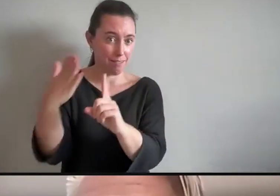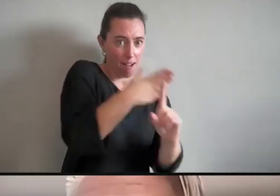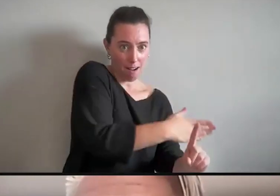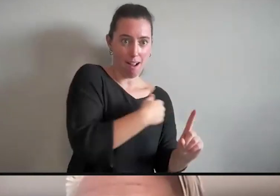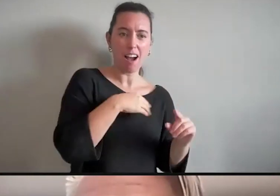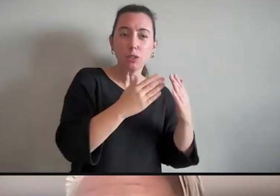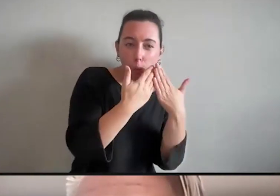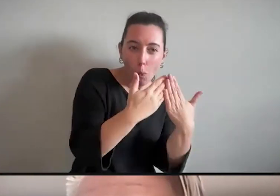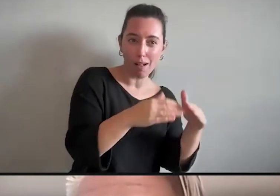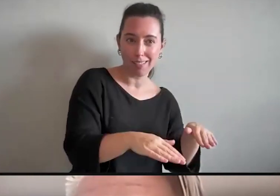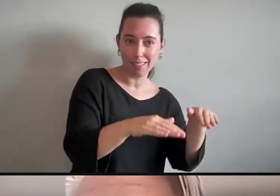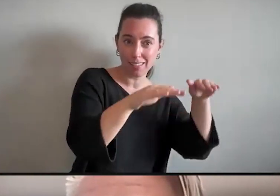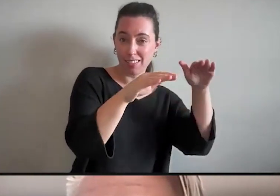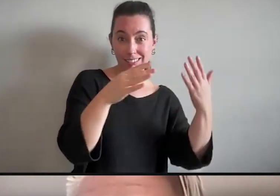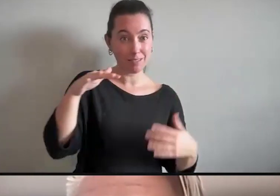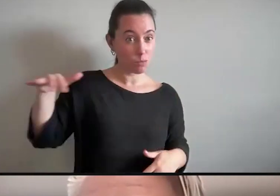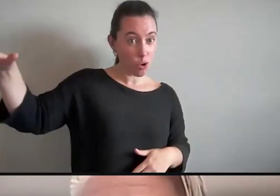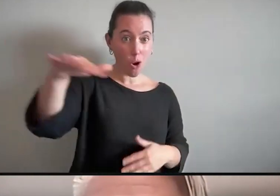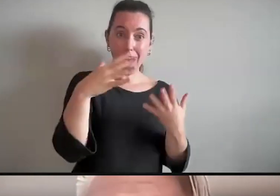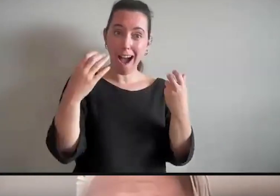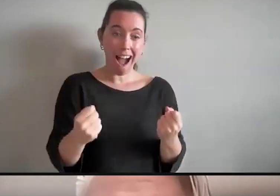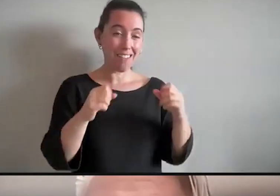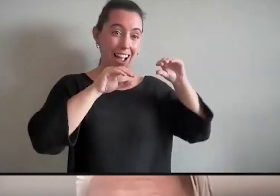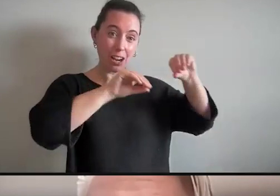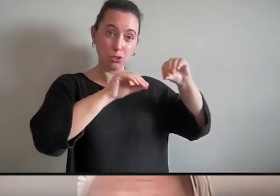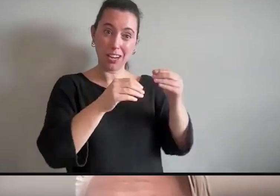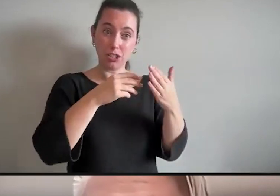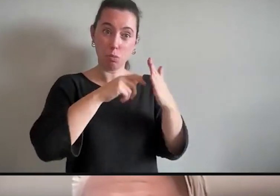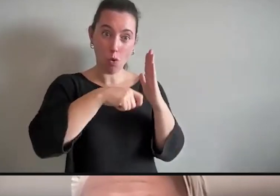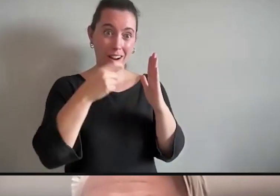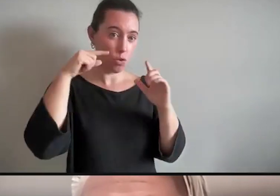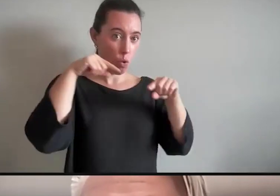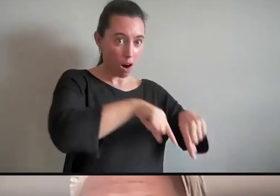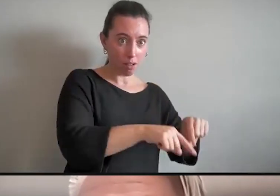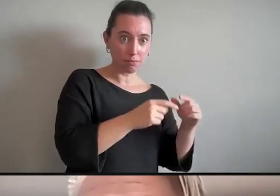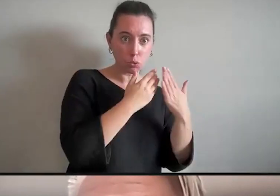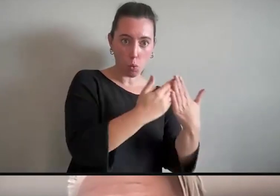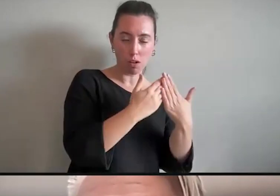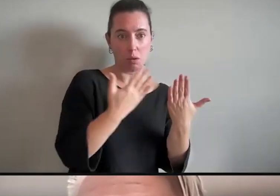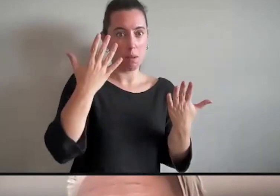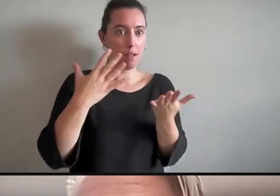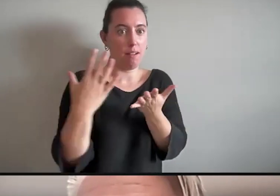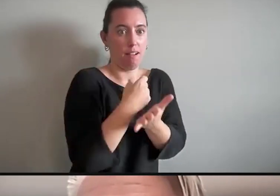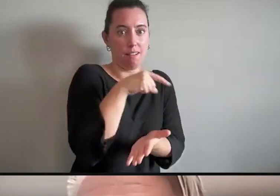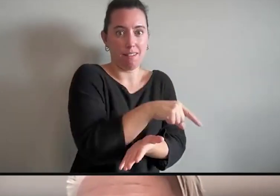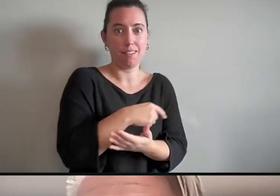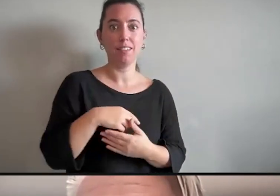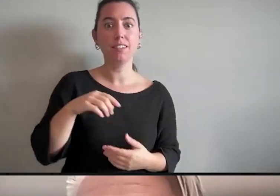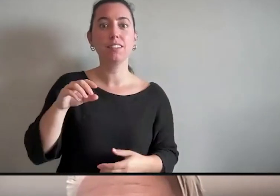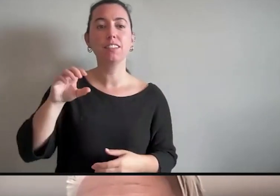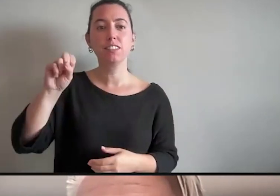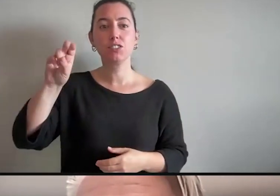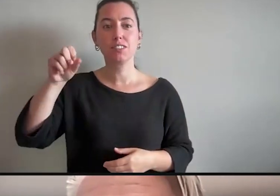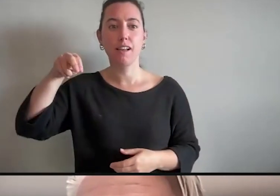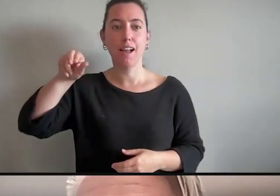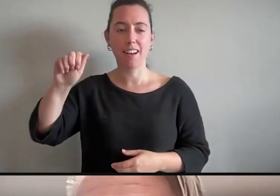for the education sector. They should plug it in there. So that's good, and I will come visit you when you retire, because you're out